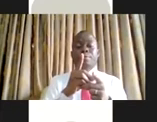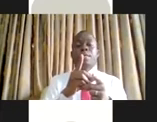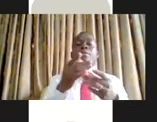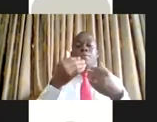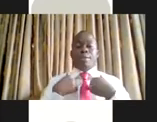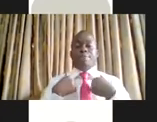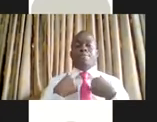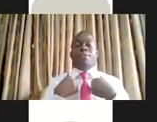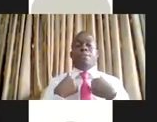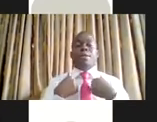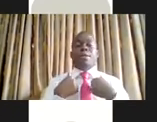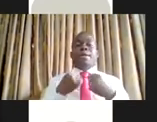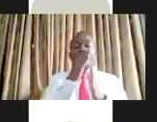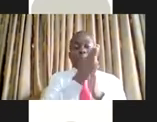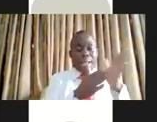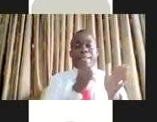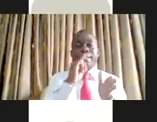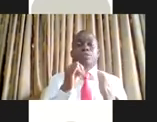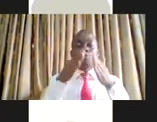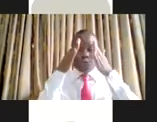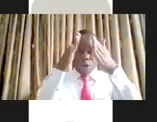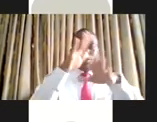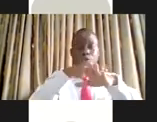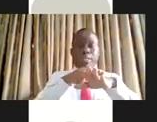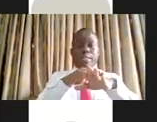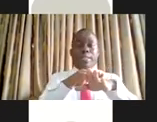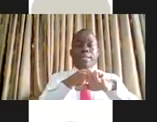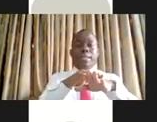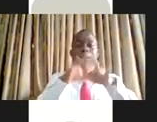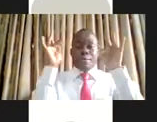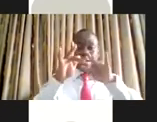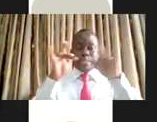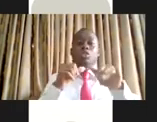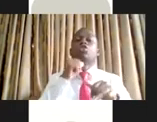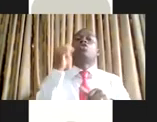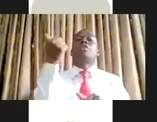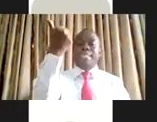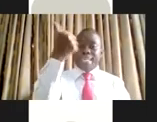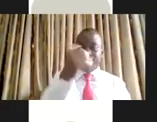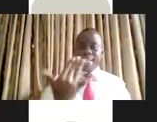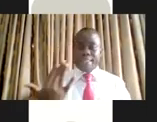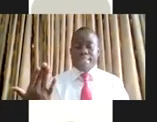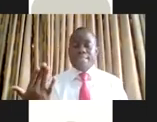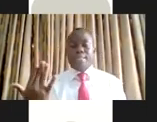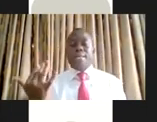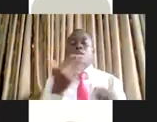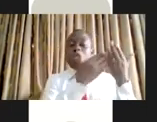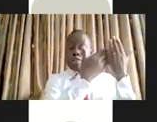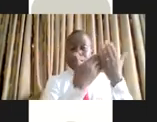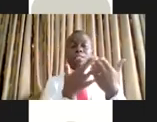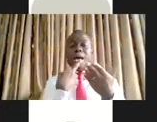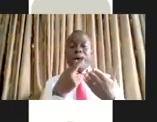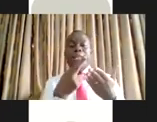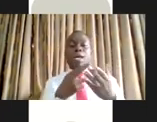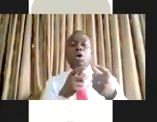is focused on emergencies and not just on anything. To my mind, those are limitations on the national government,